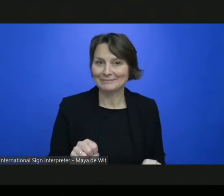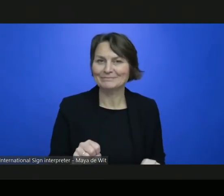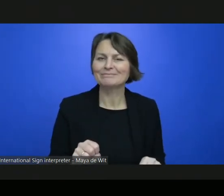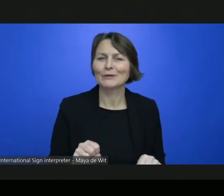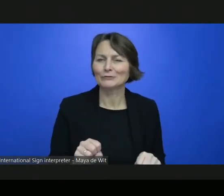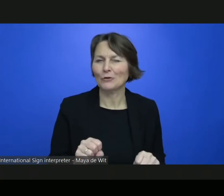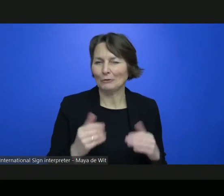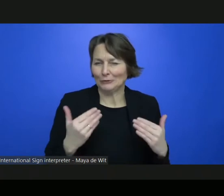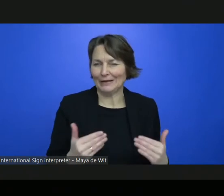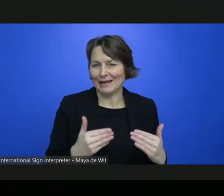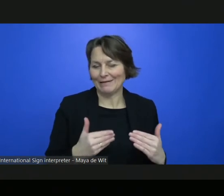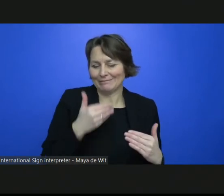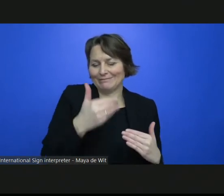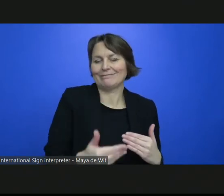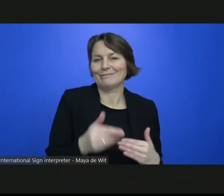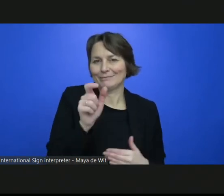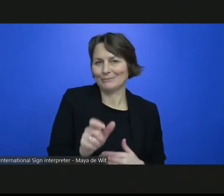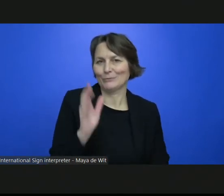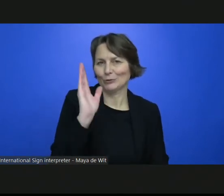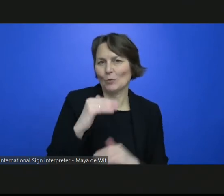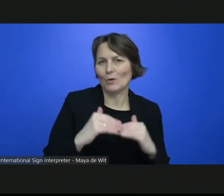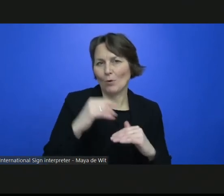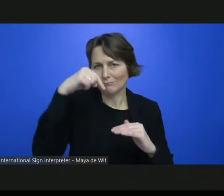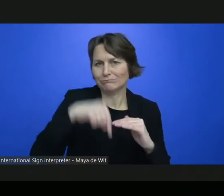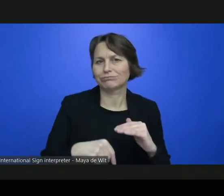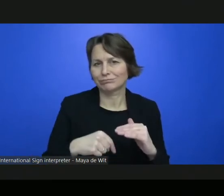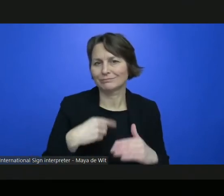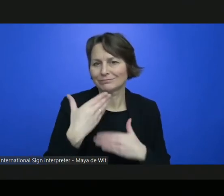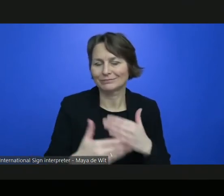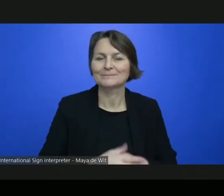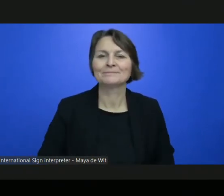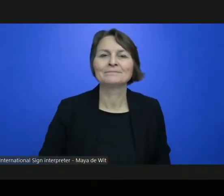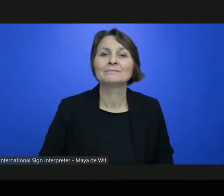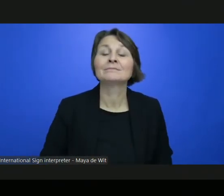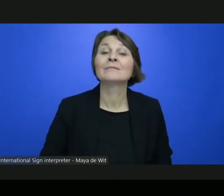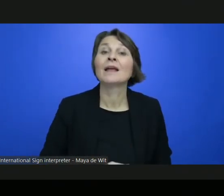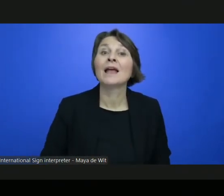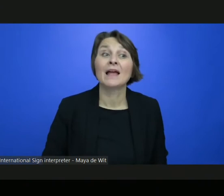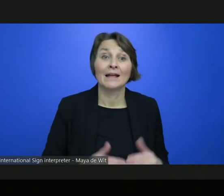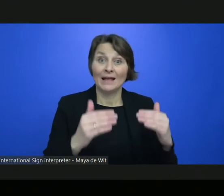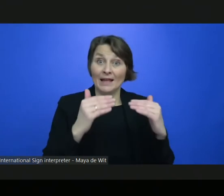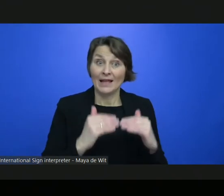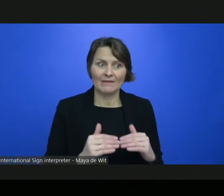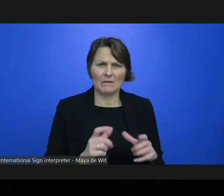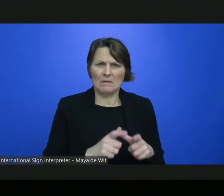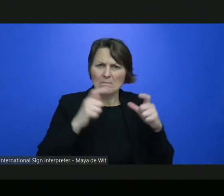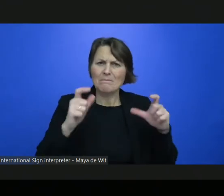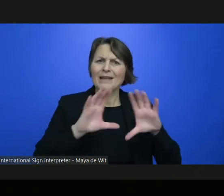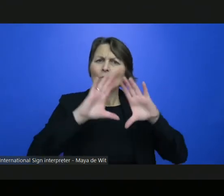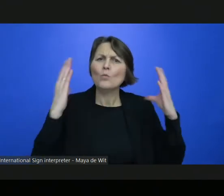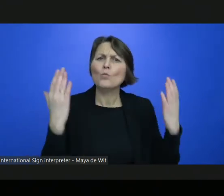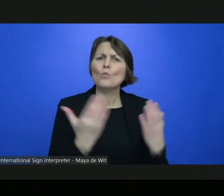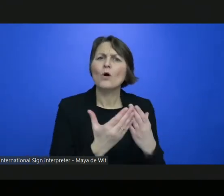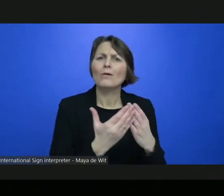a little more detail. Simmons & Simmons, the global law firm, are continuing to work with us as we look at what